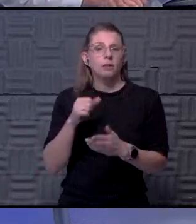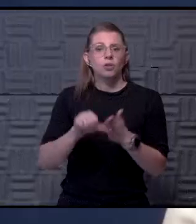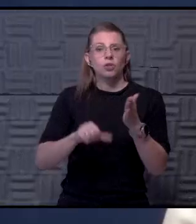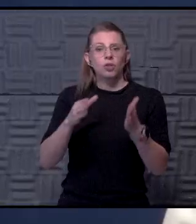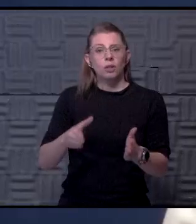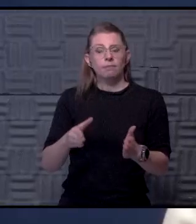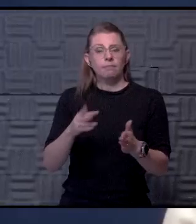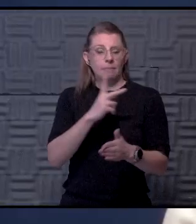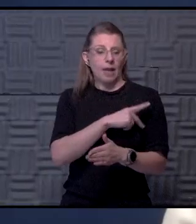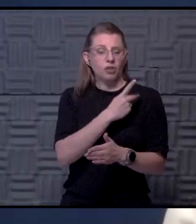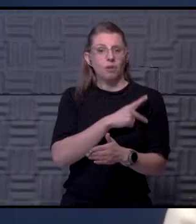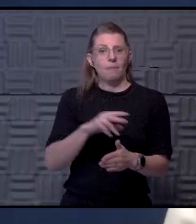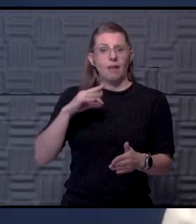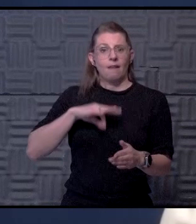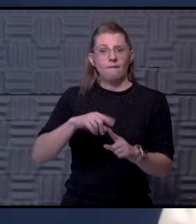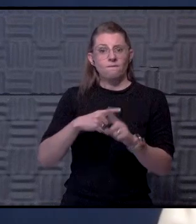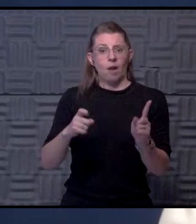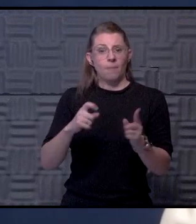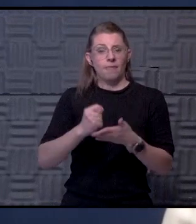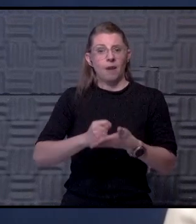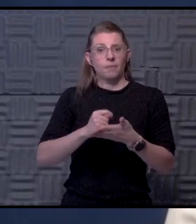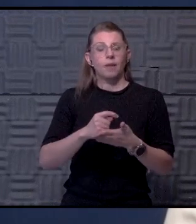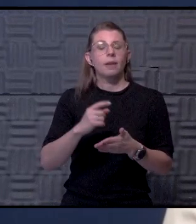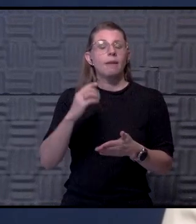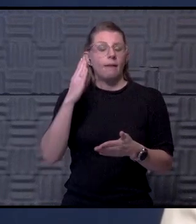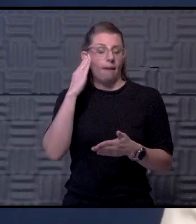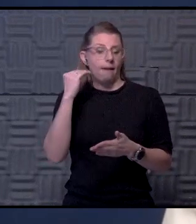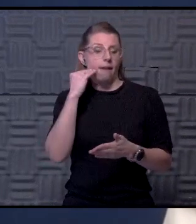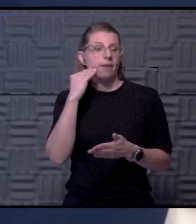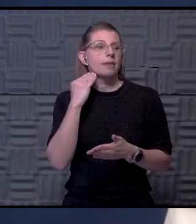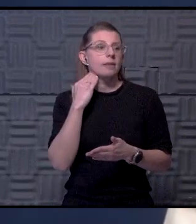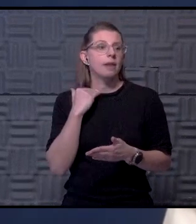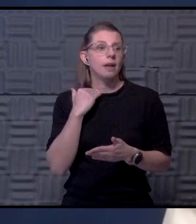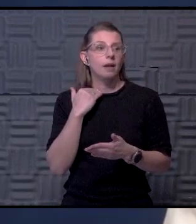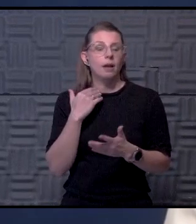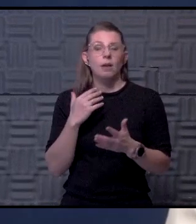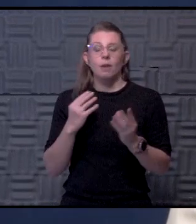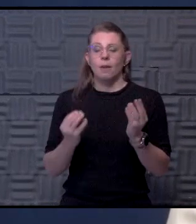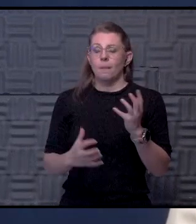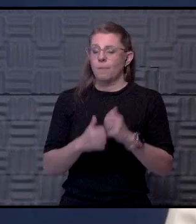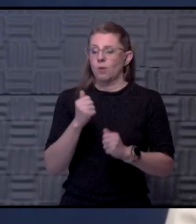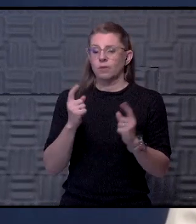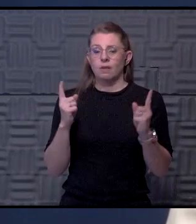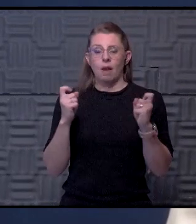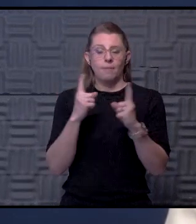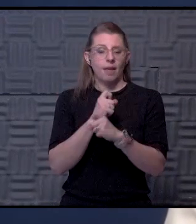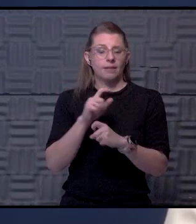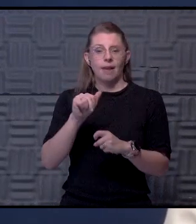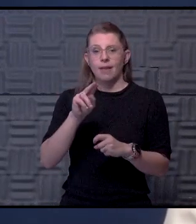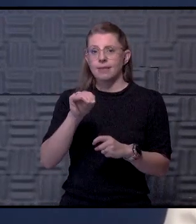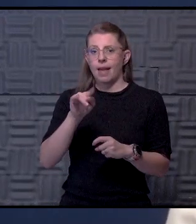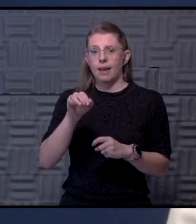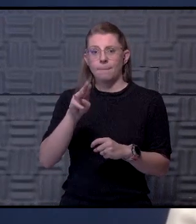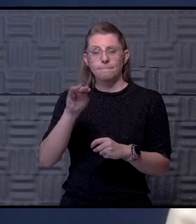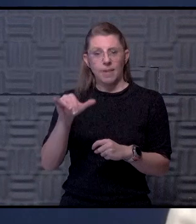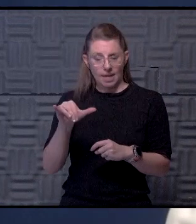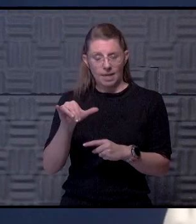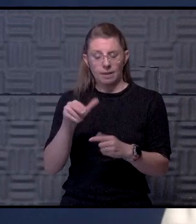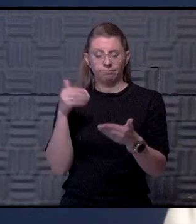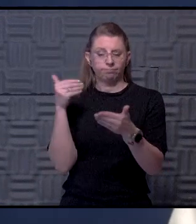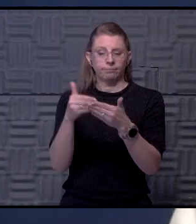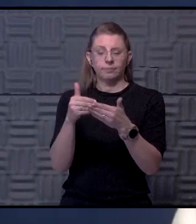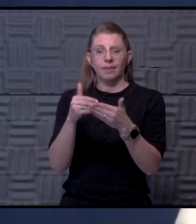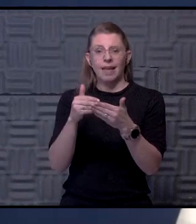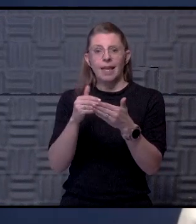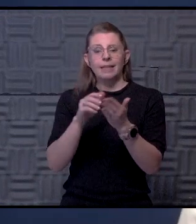therapy? Absolutely. The head and neck has some of the most complex anatomy around where these